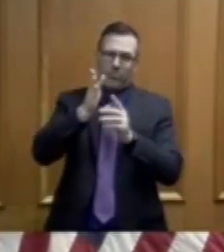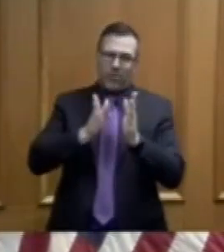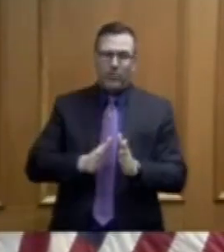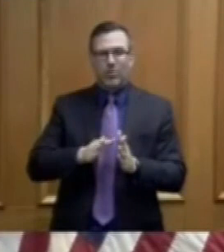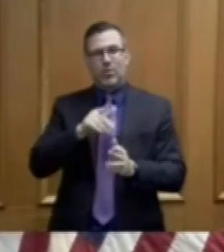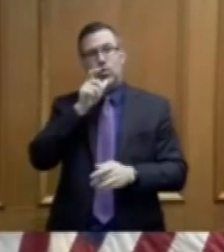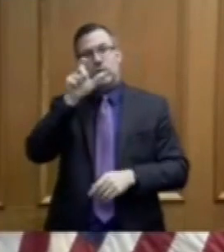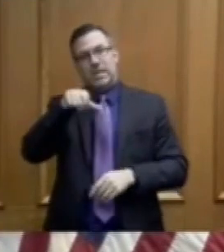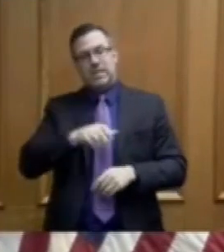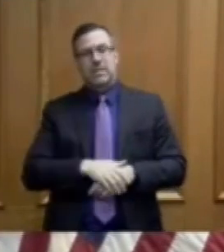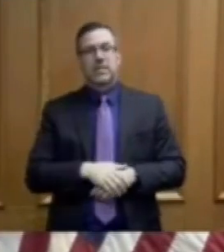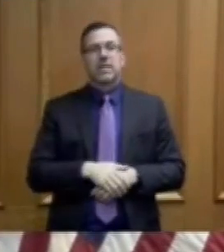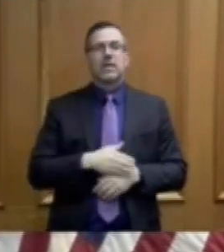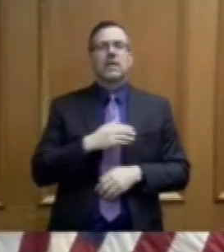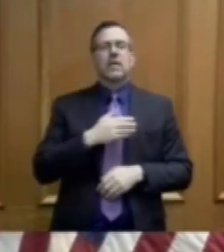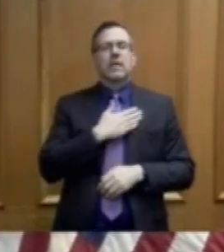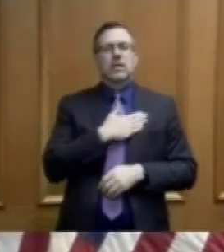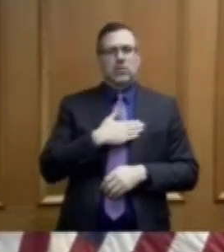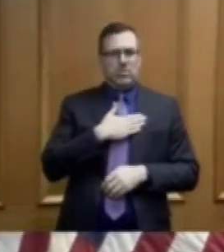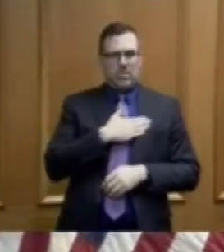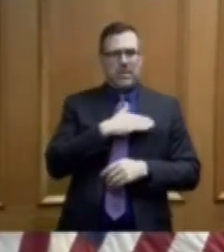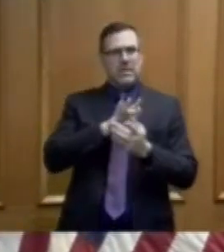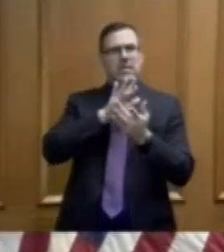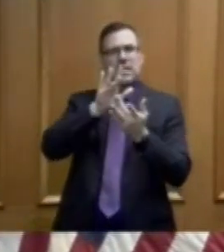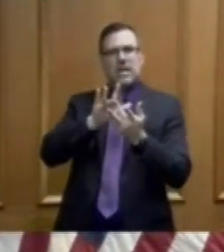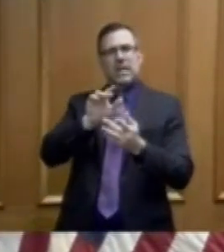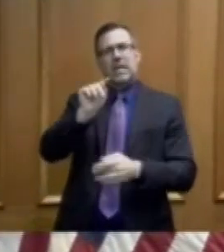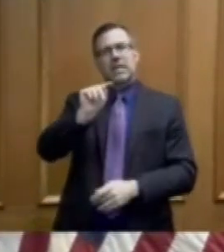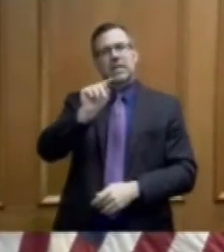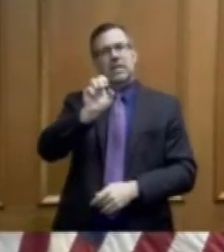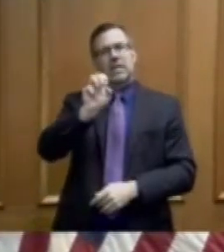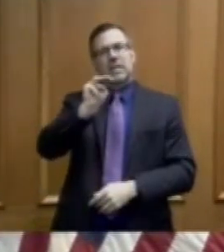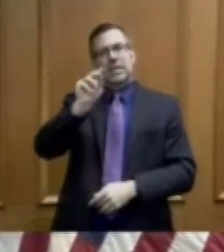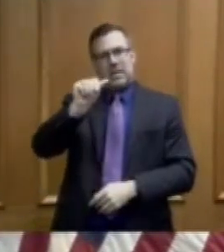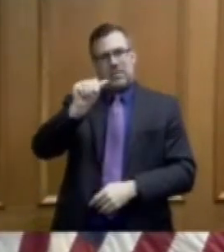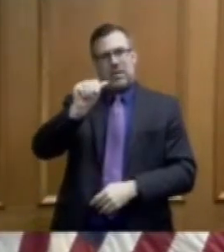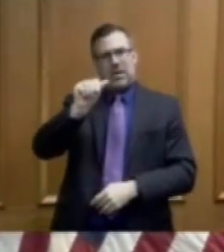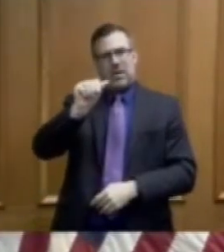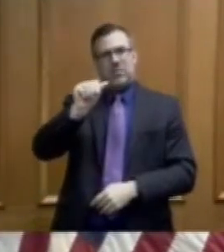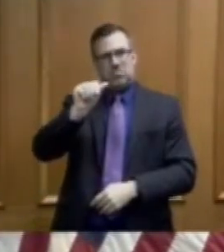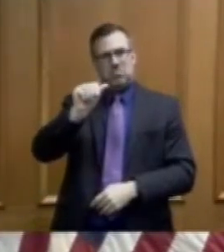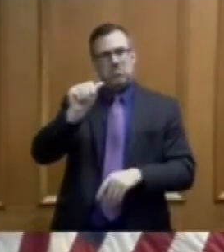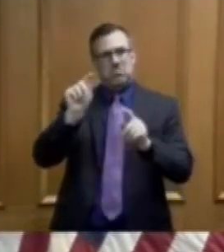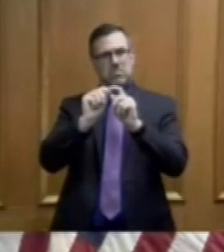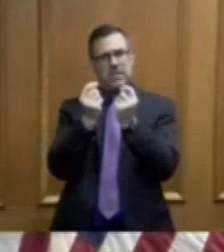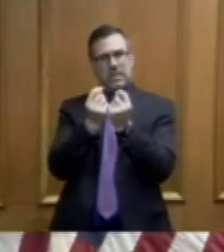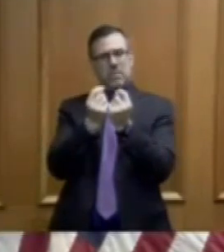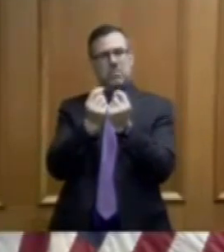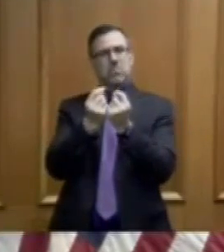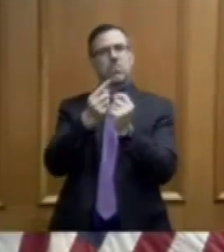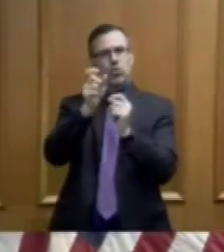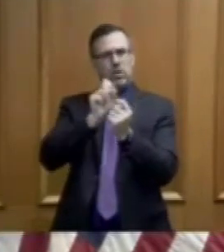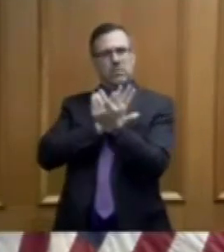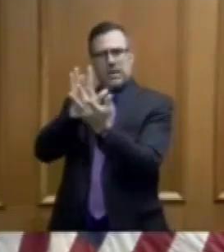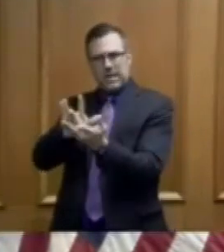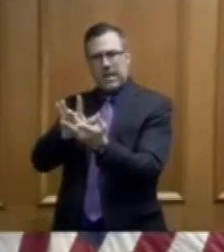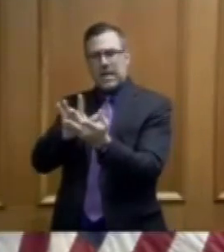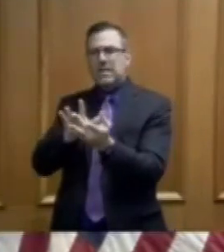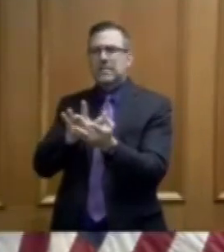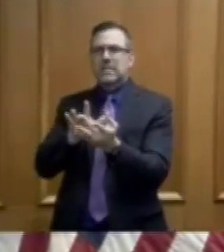be in contact with our TEMA officials to make certain that your region is